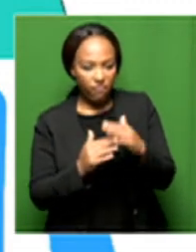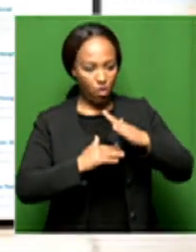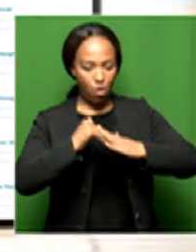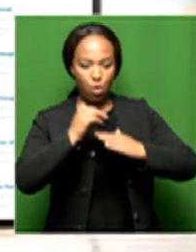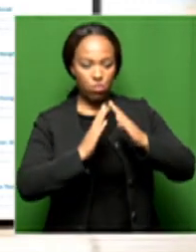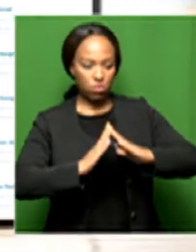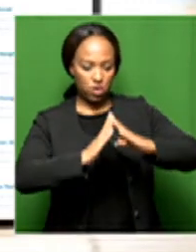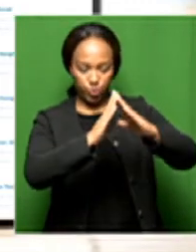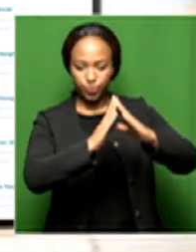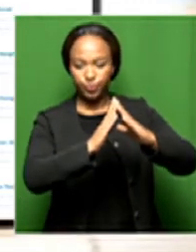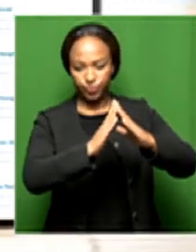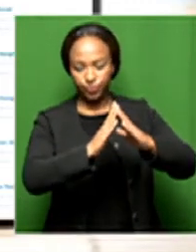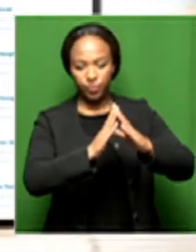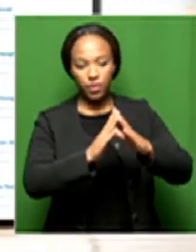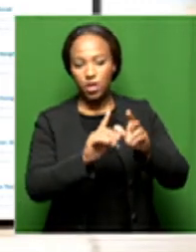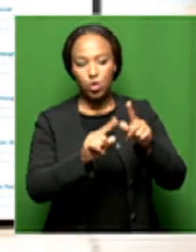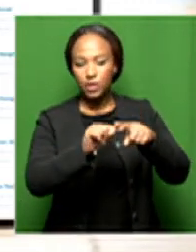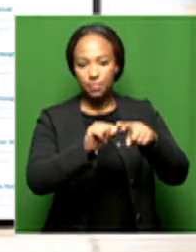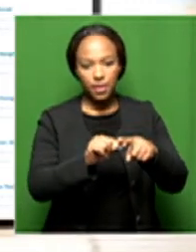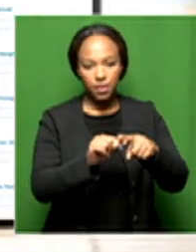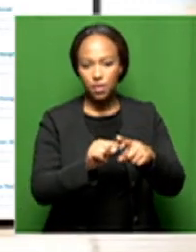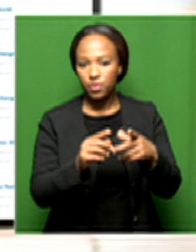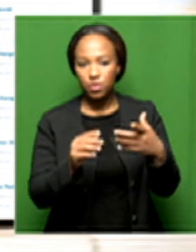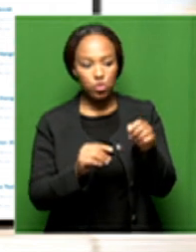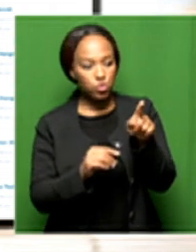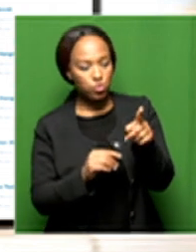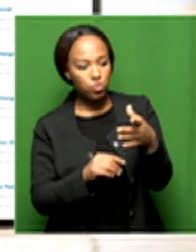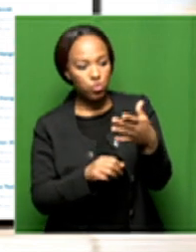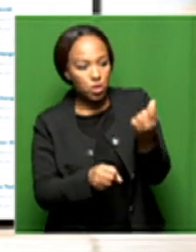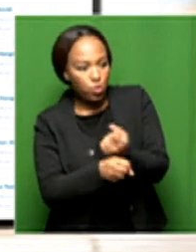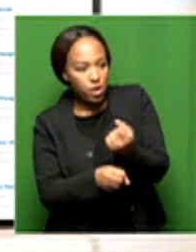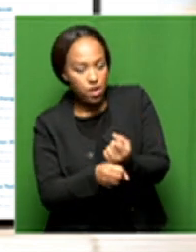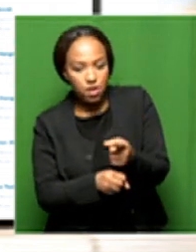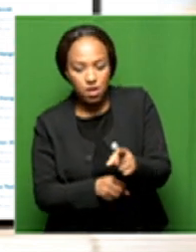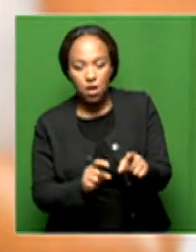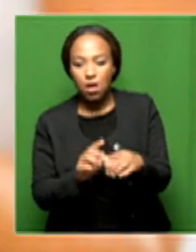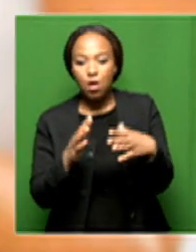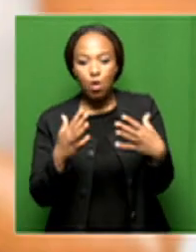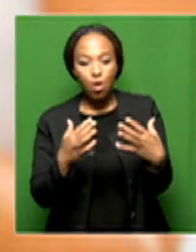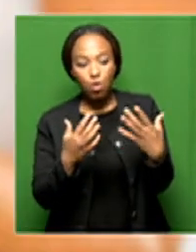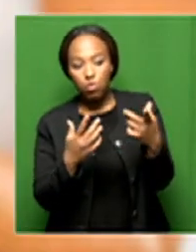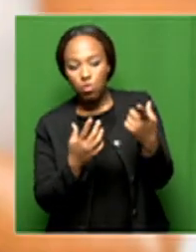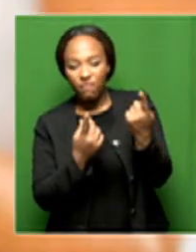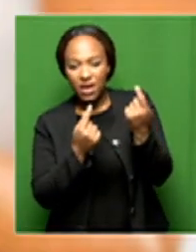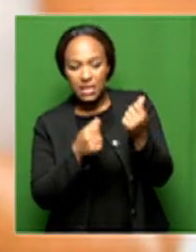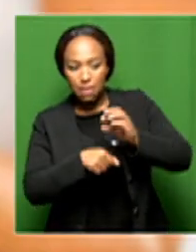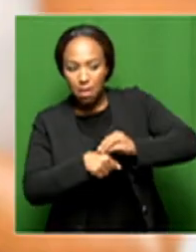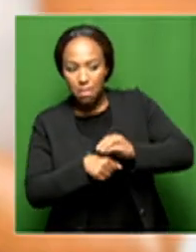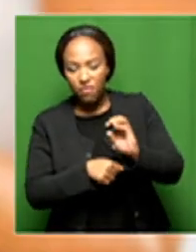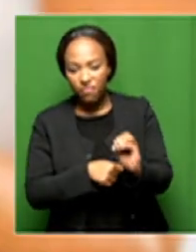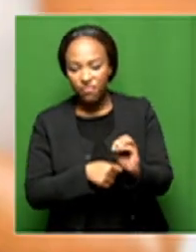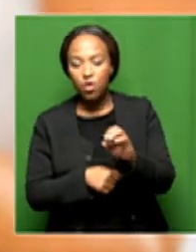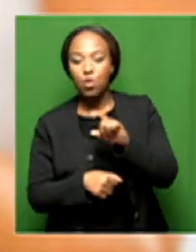It doesn't depend on whether you are employed or are in a bit of a financial